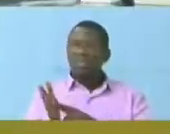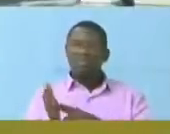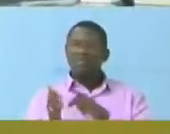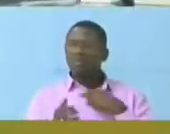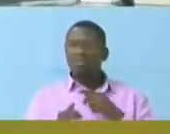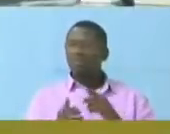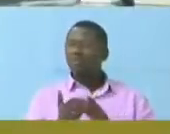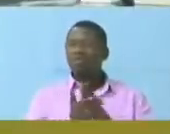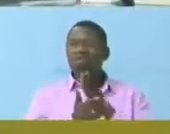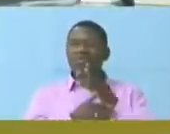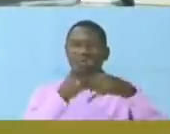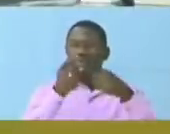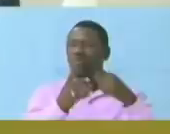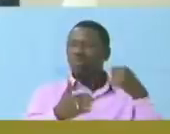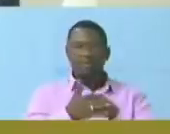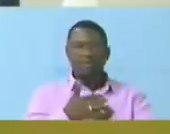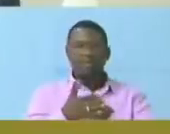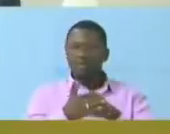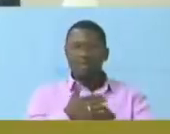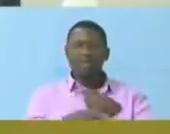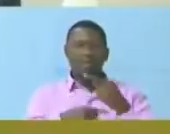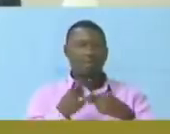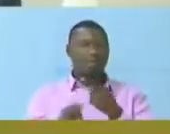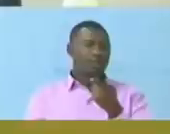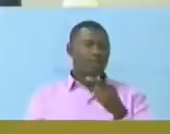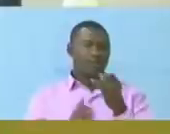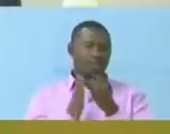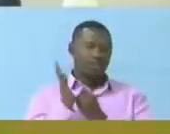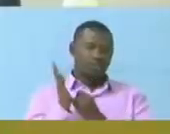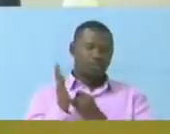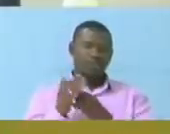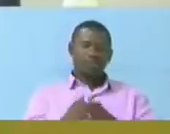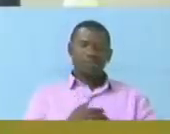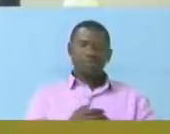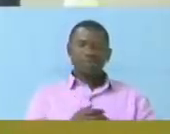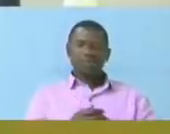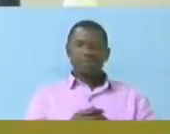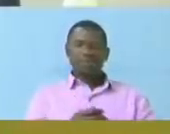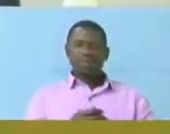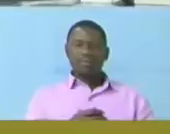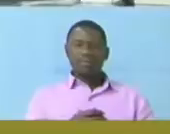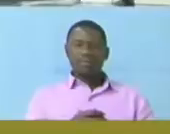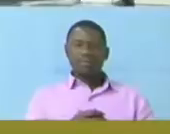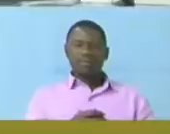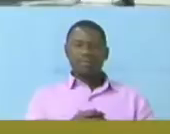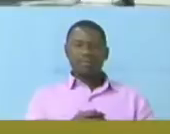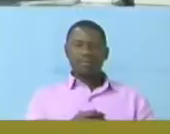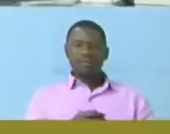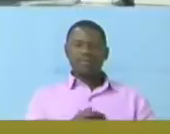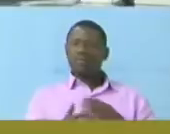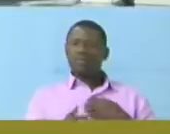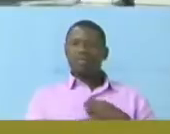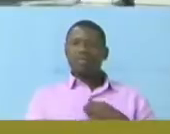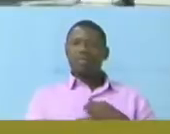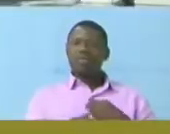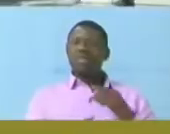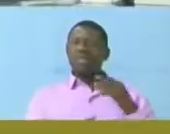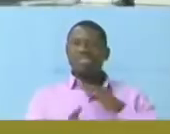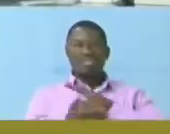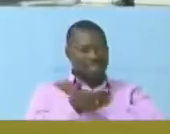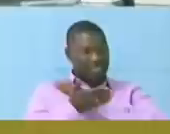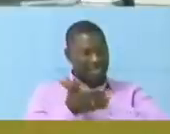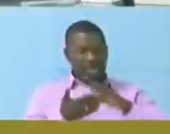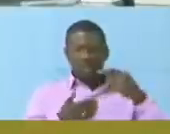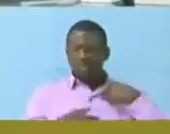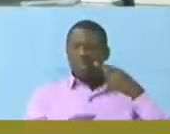wa manjare yo kele damuta. So you please certain to me that if I request any of them. Akweta mo